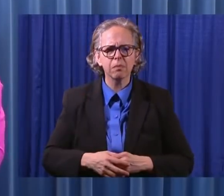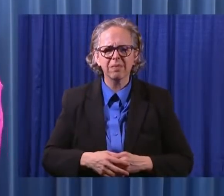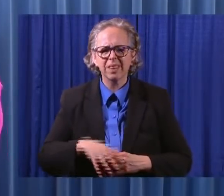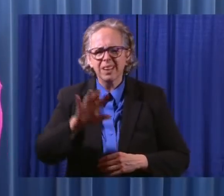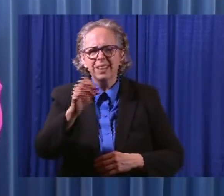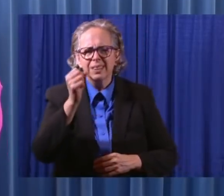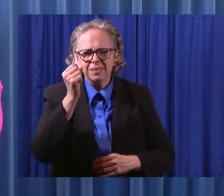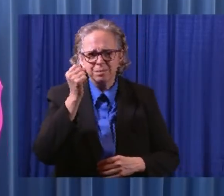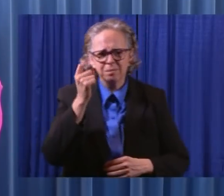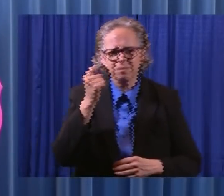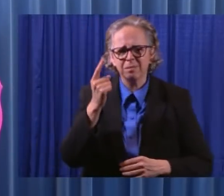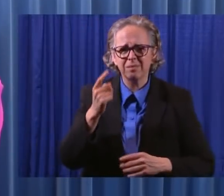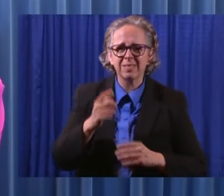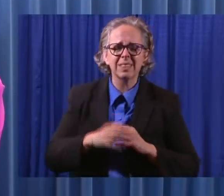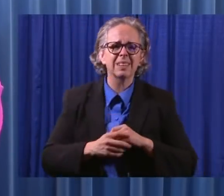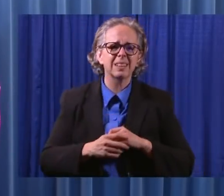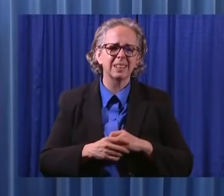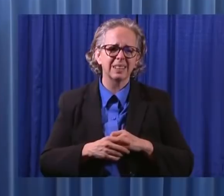we're increasing